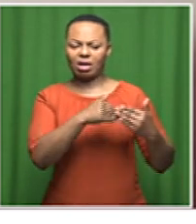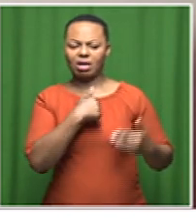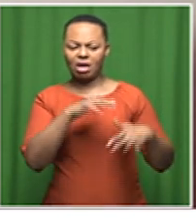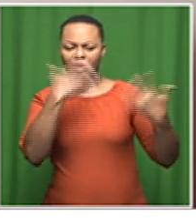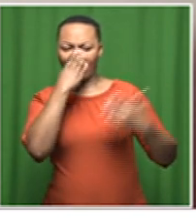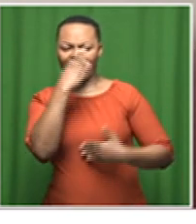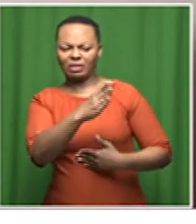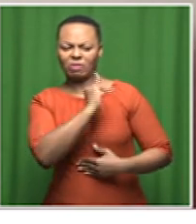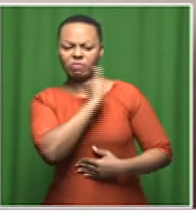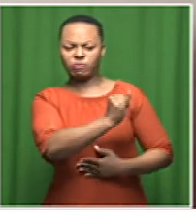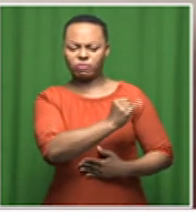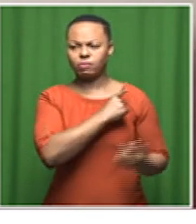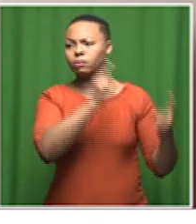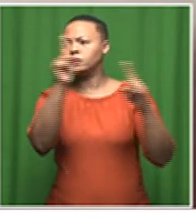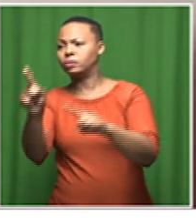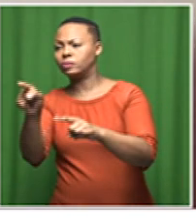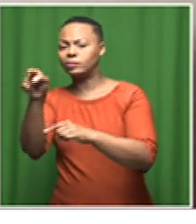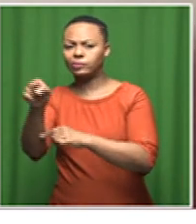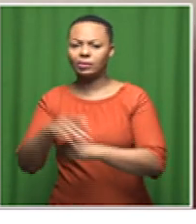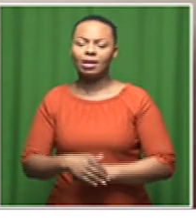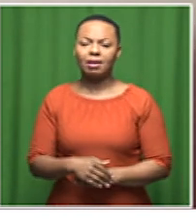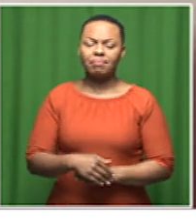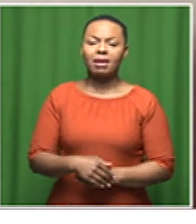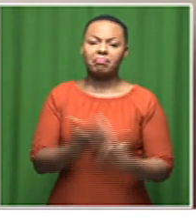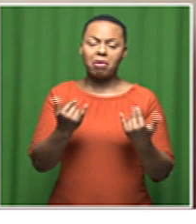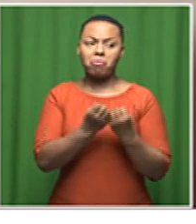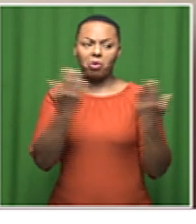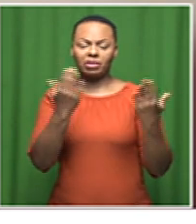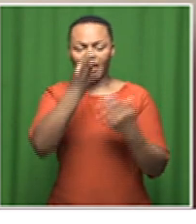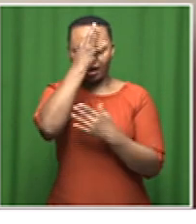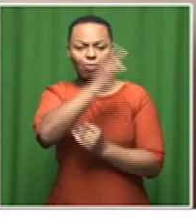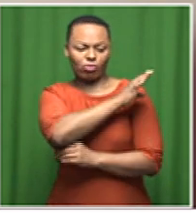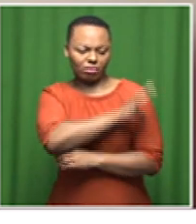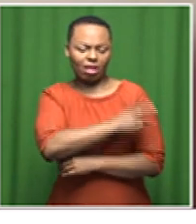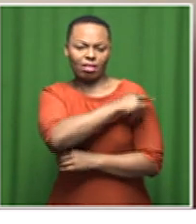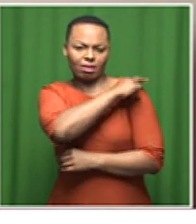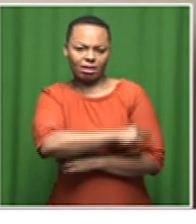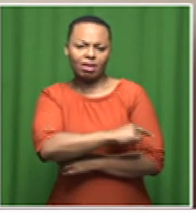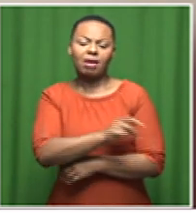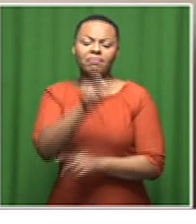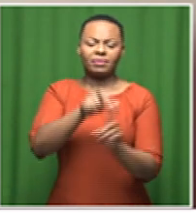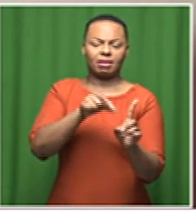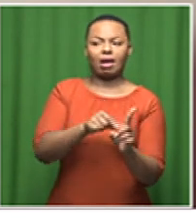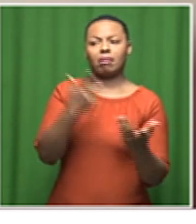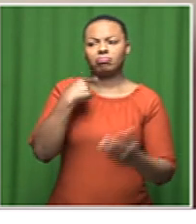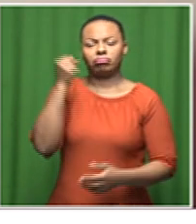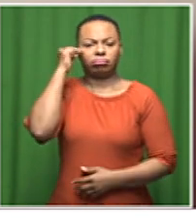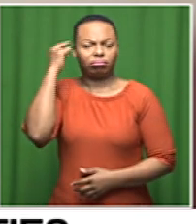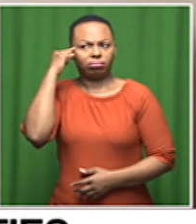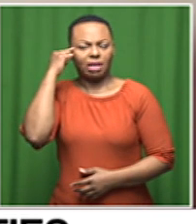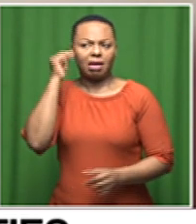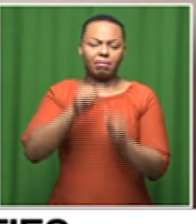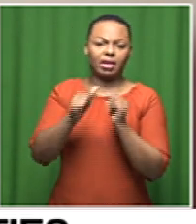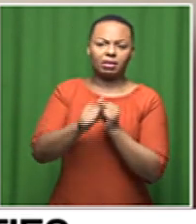just labeled to say people are not treated well at the primary healthcare. So a patient will rather say, let me go and sit